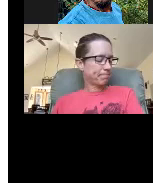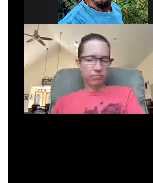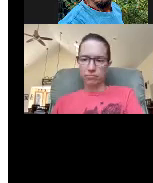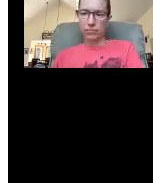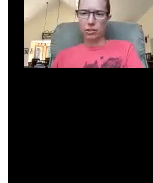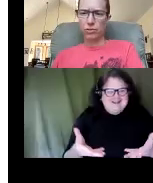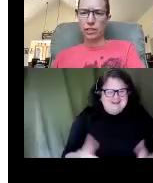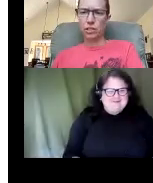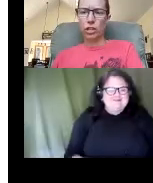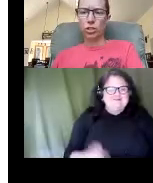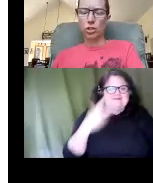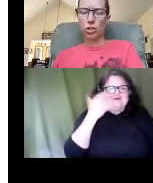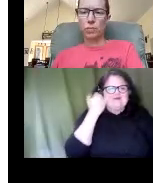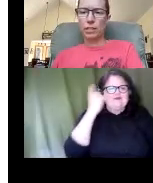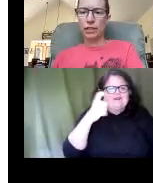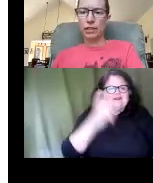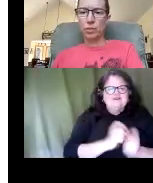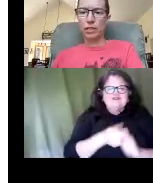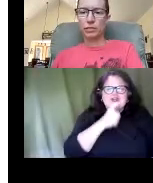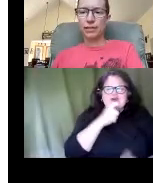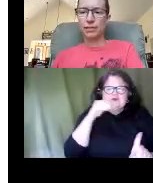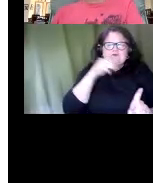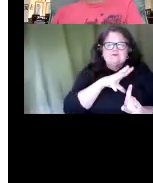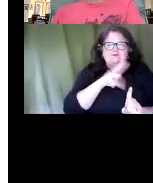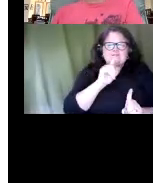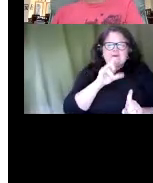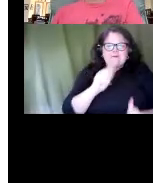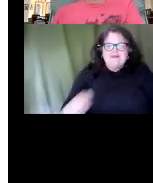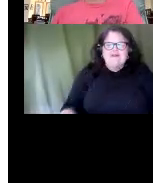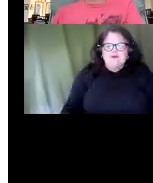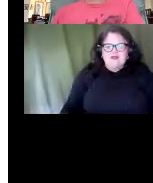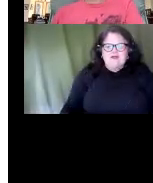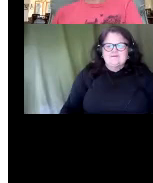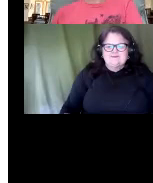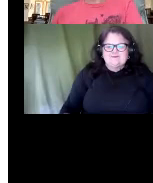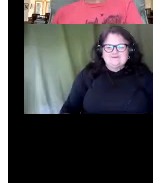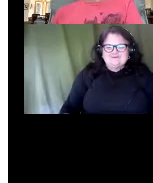I don't know if we need to change who we're spotlighting or pinning. There we go. All right.